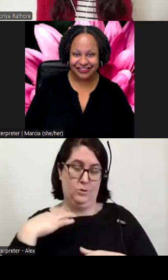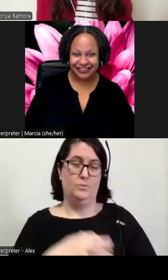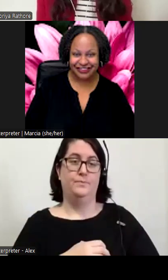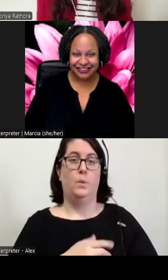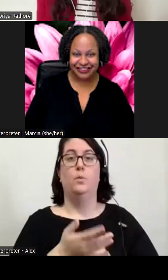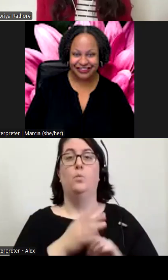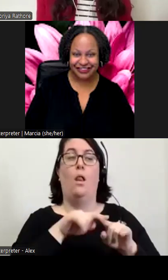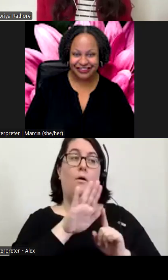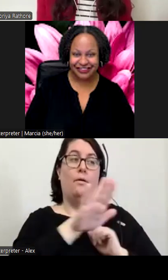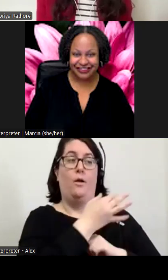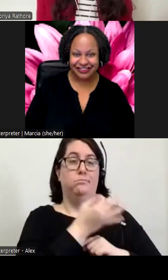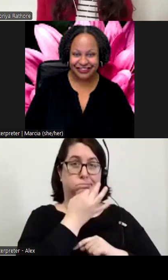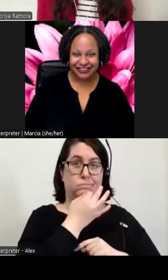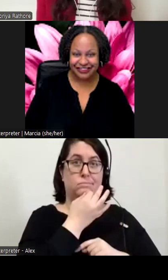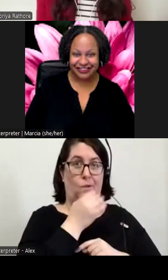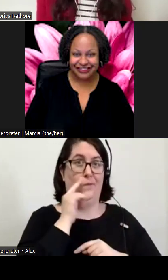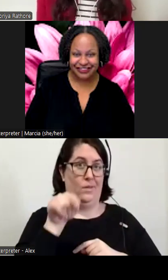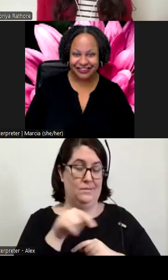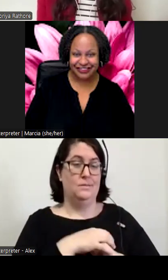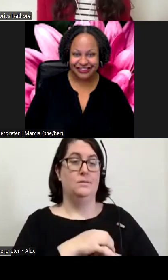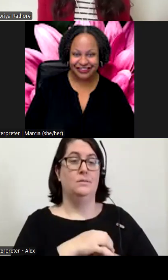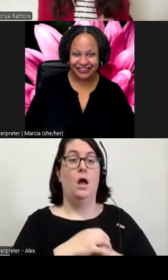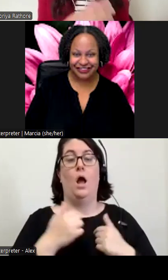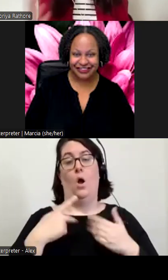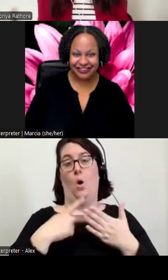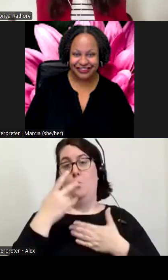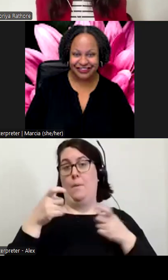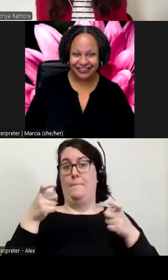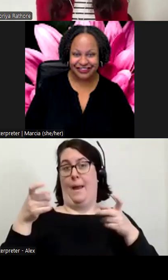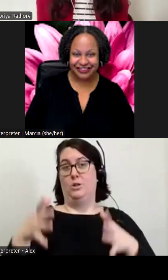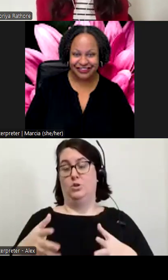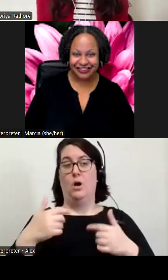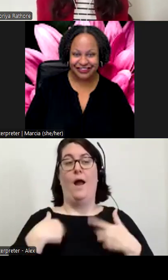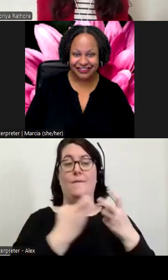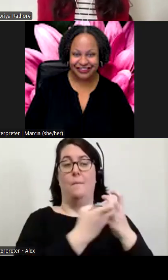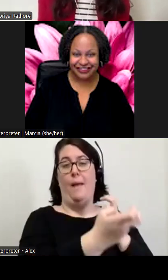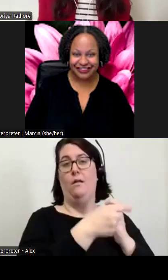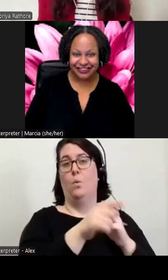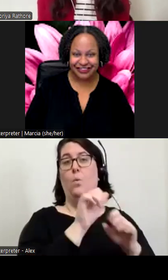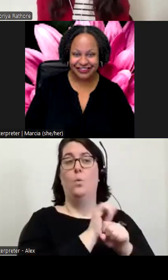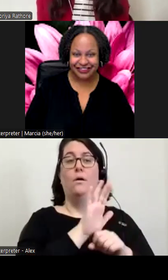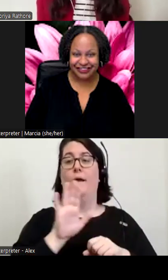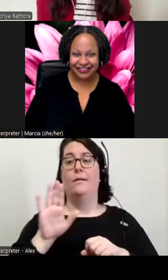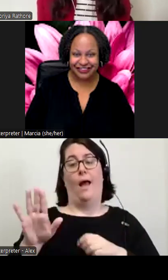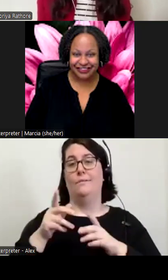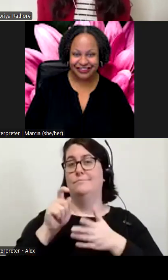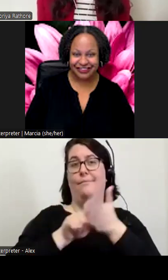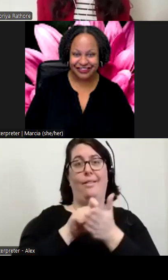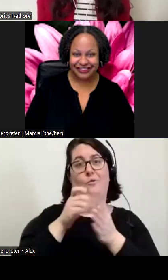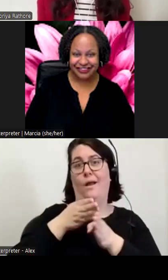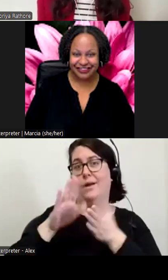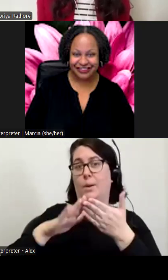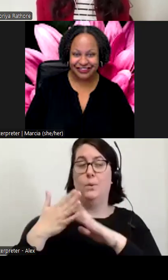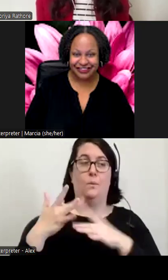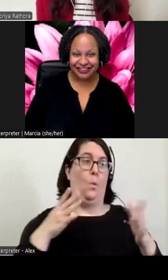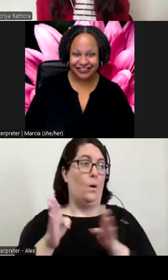the field to do that. So as your program manager, I would put together a panel of folks who have worked in the literary community, organizing